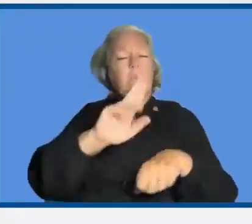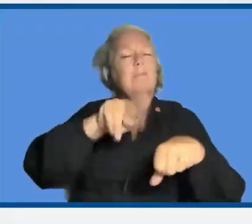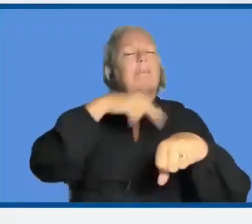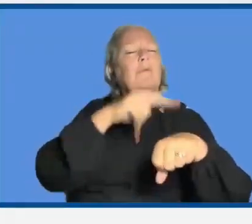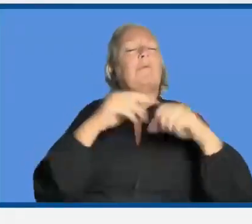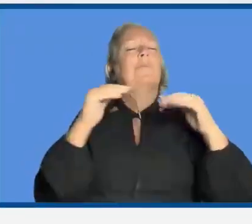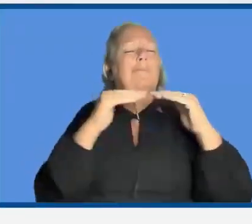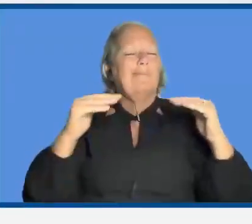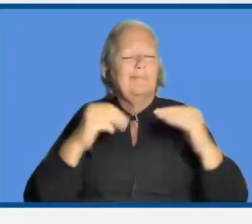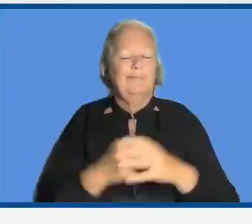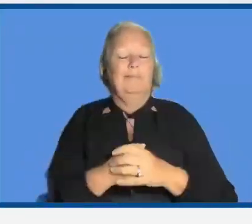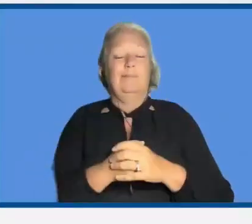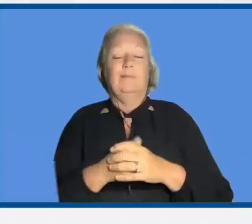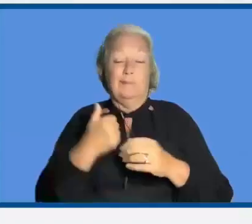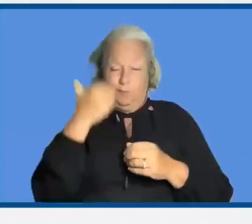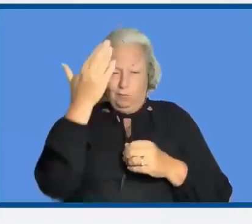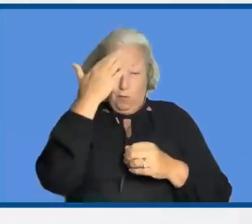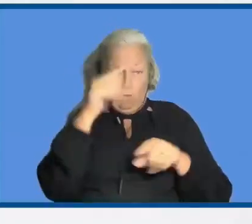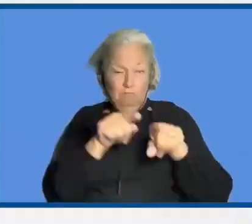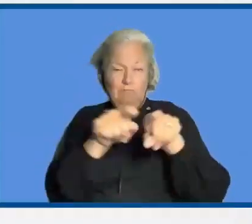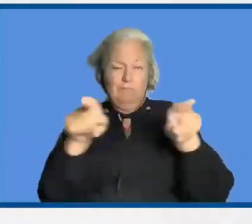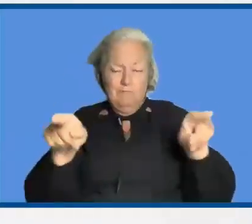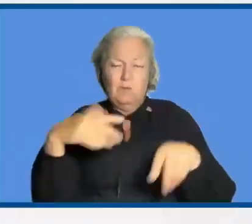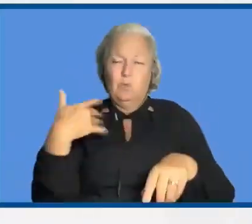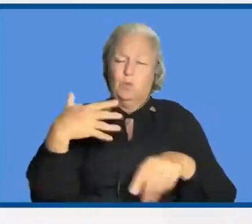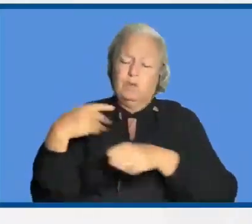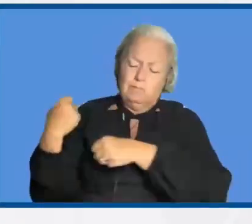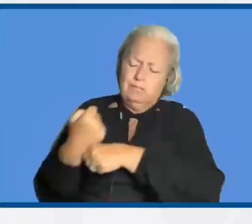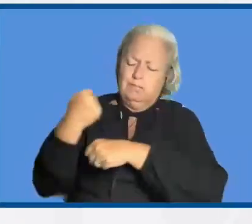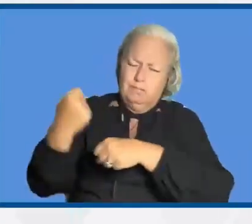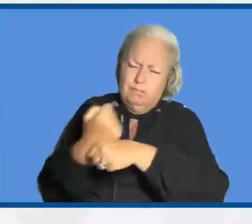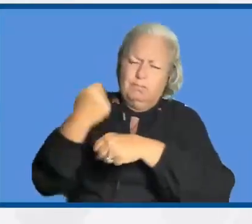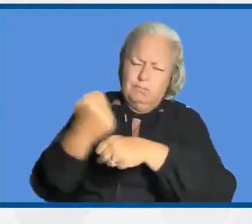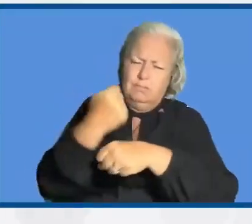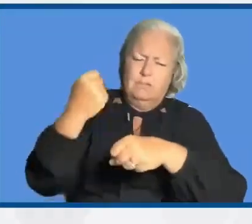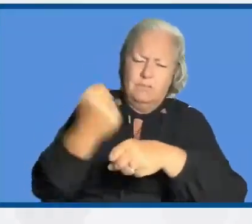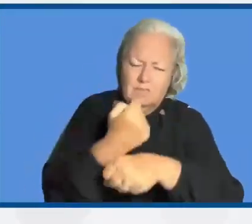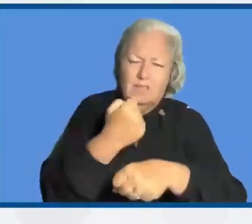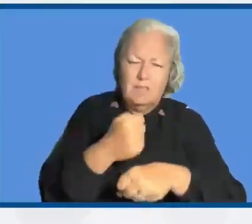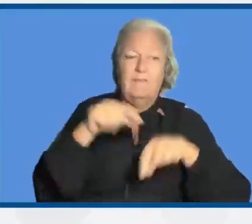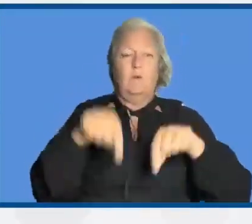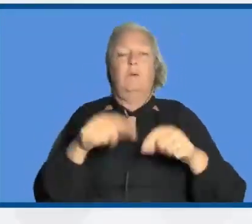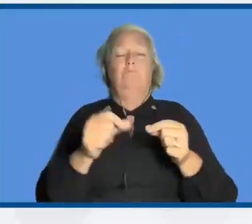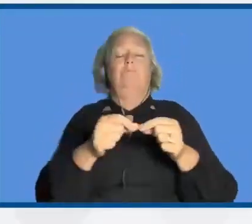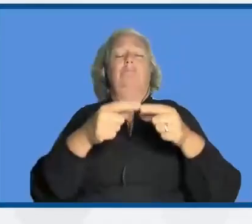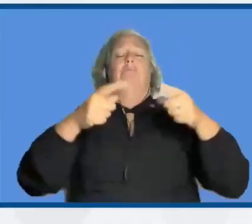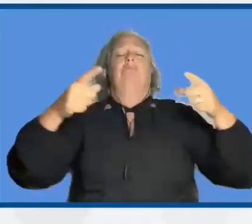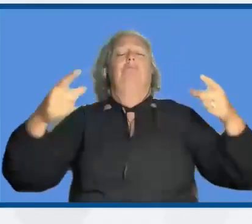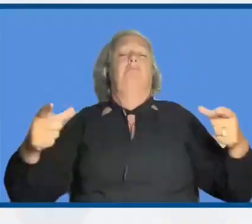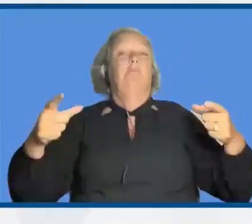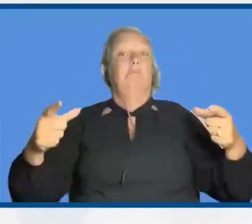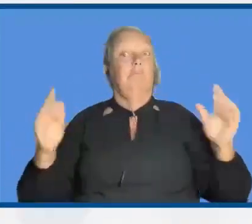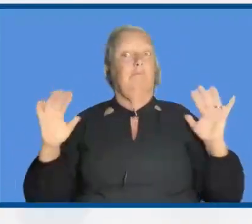how hard they have worked to organize such a major event, where fortunately the number